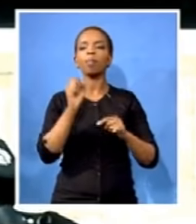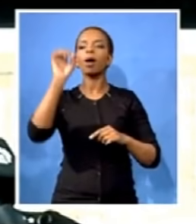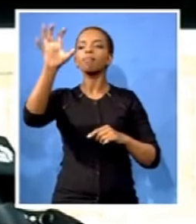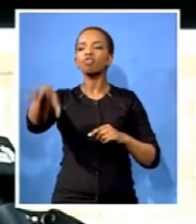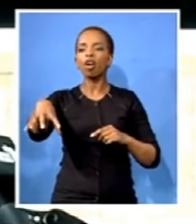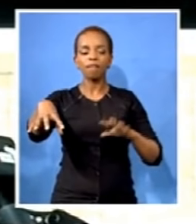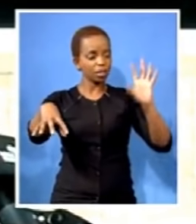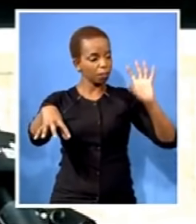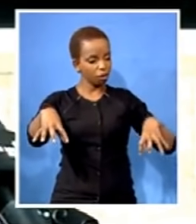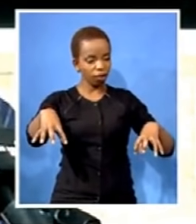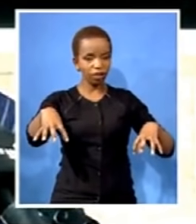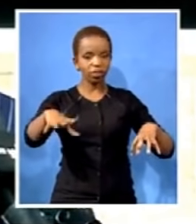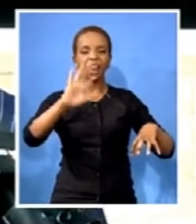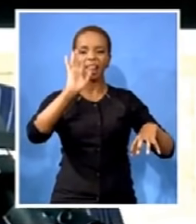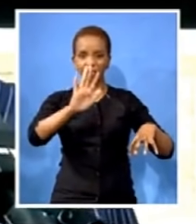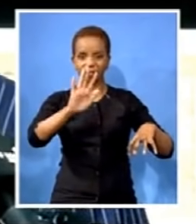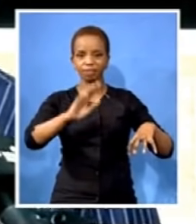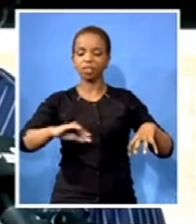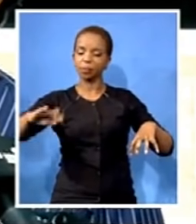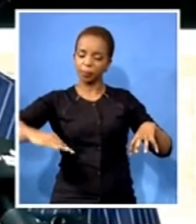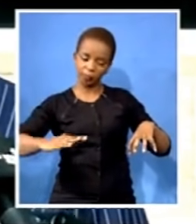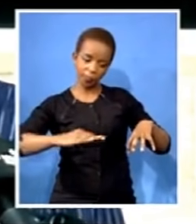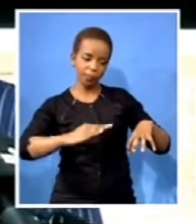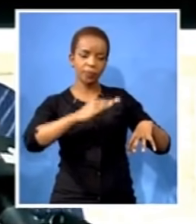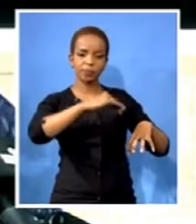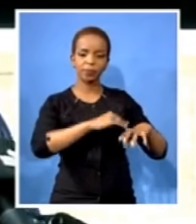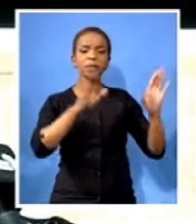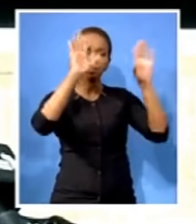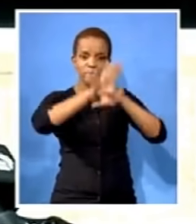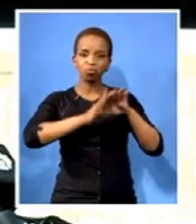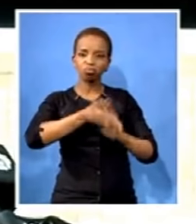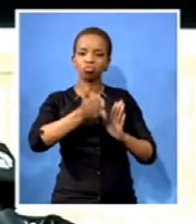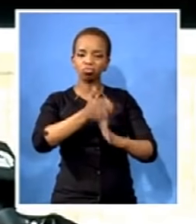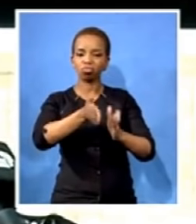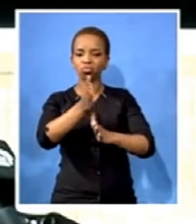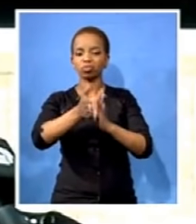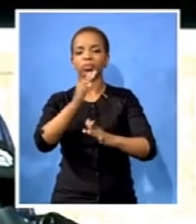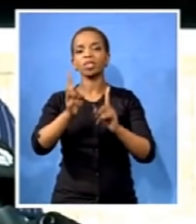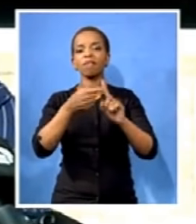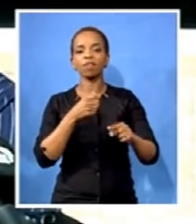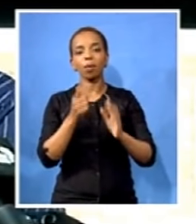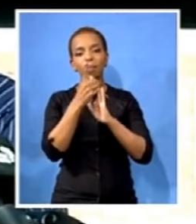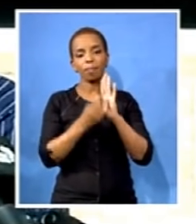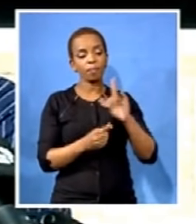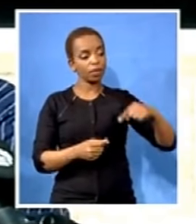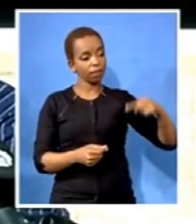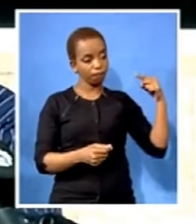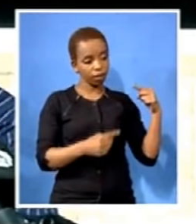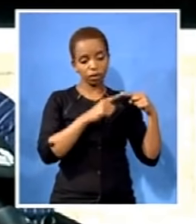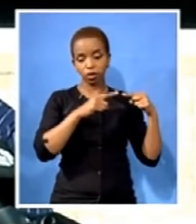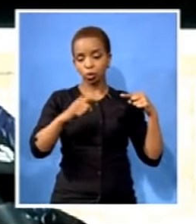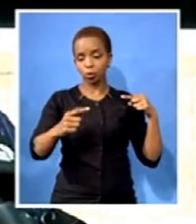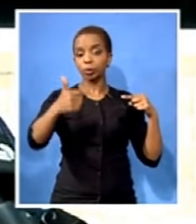1st, which the other days have passed, to the 7th, so that we address them, so that we address